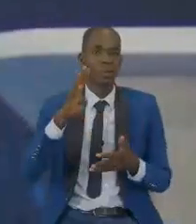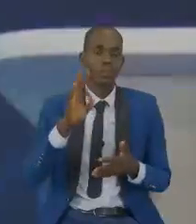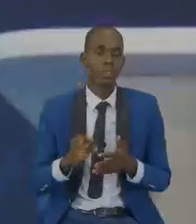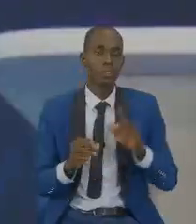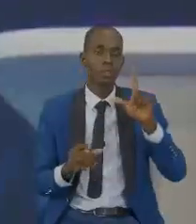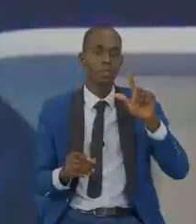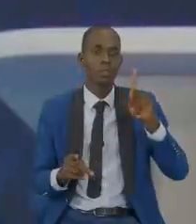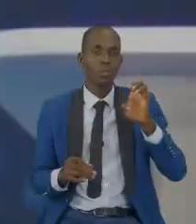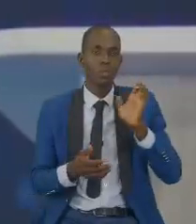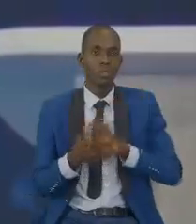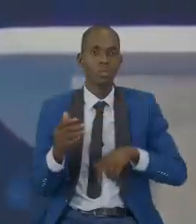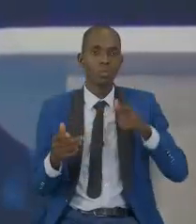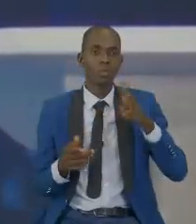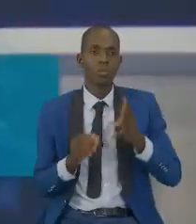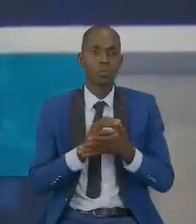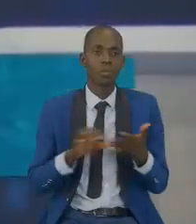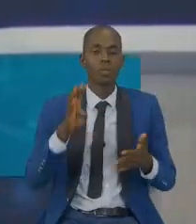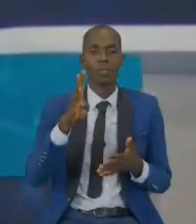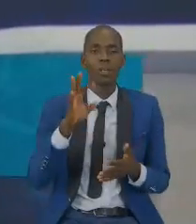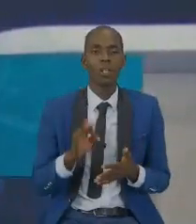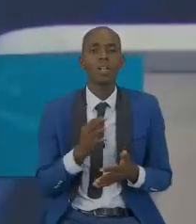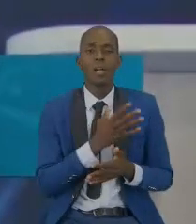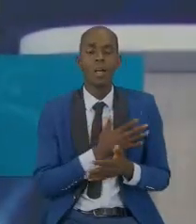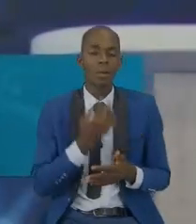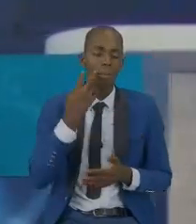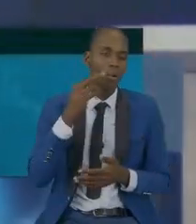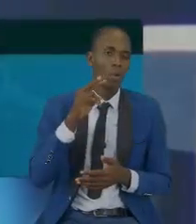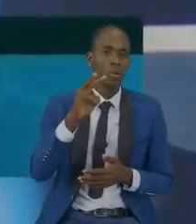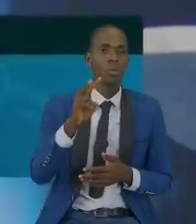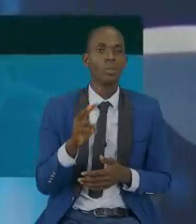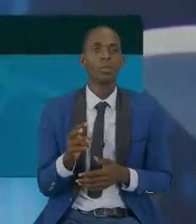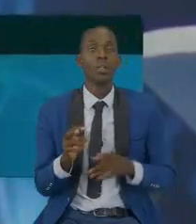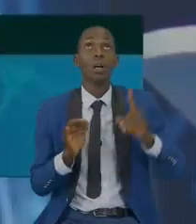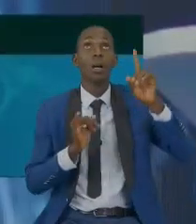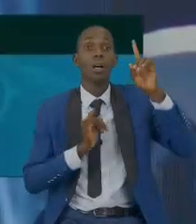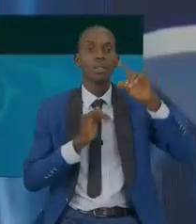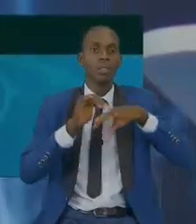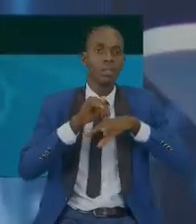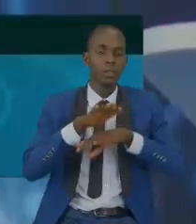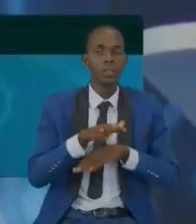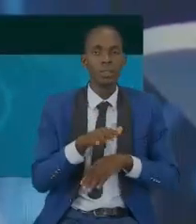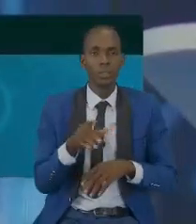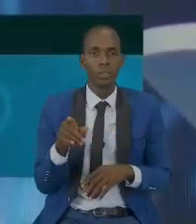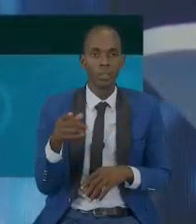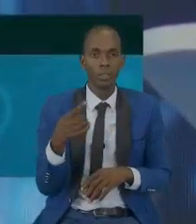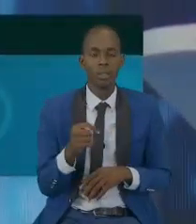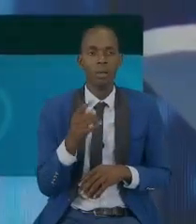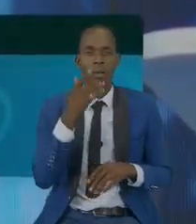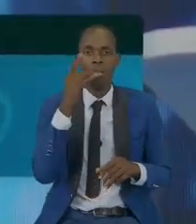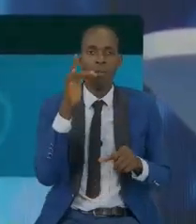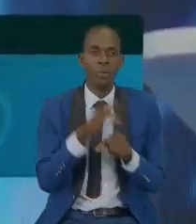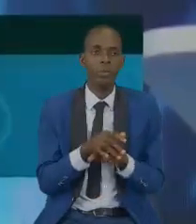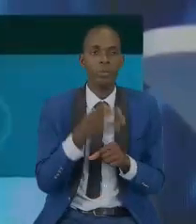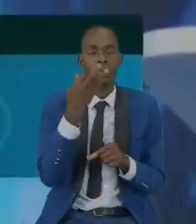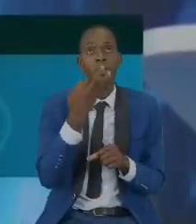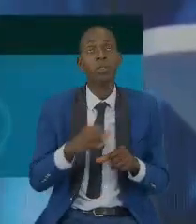chapter 24, verse 49. "And behold, I send you. I send the promise of